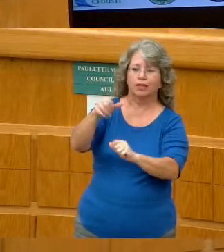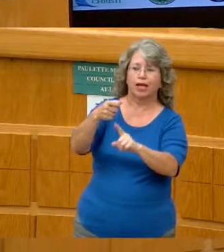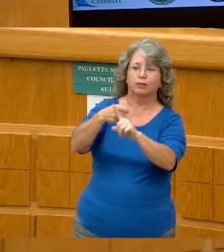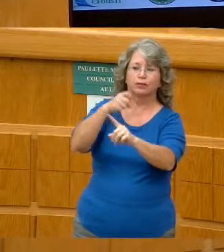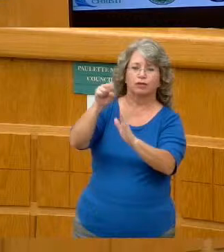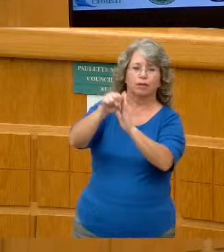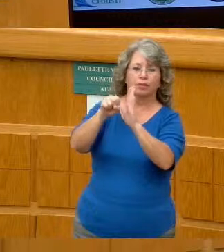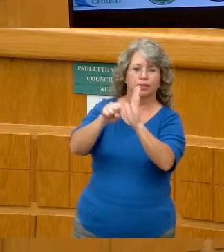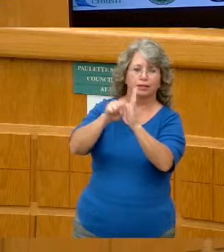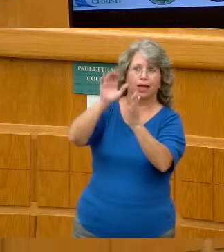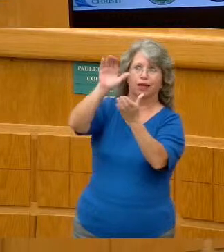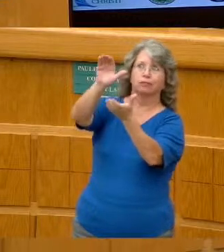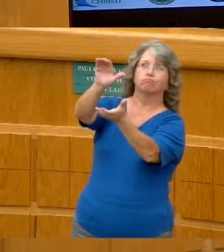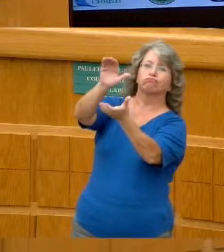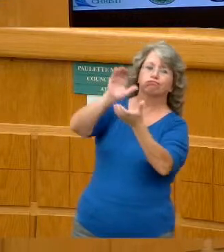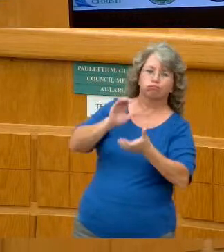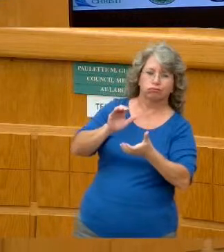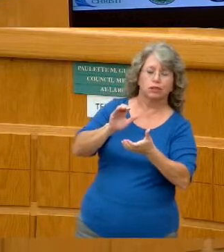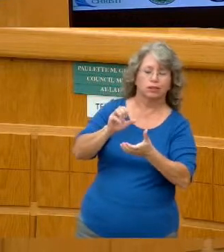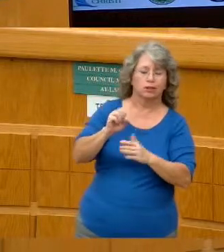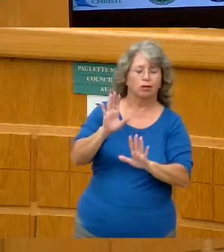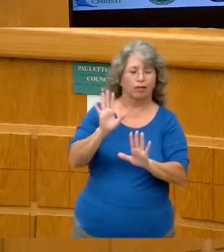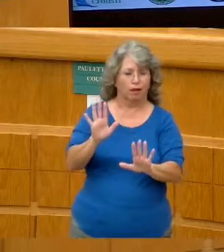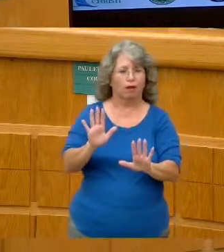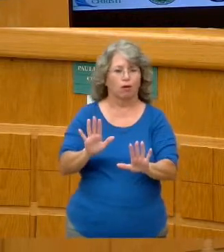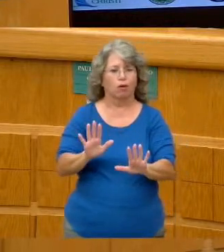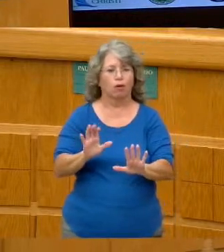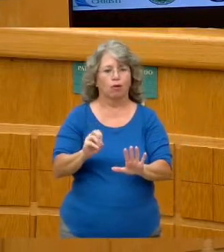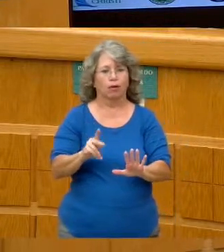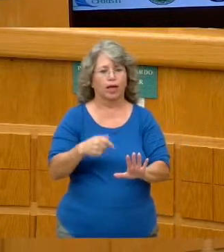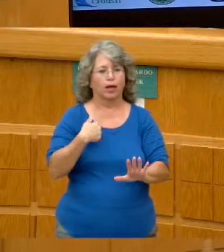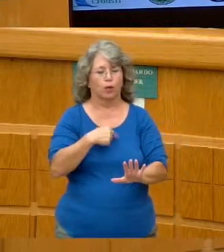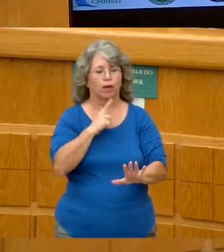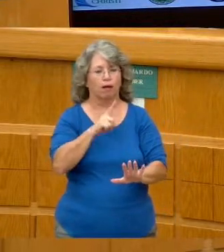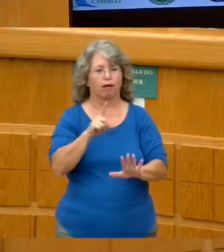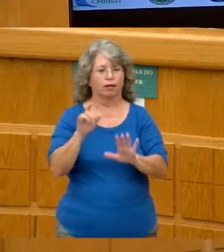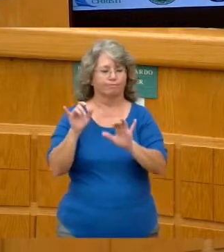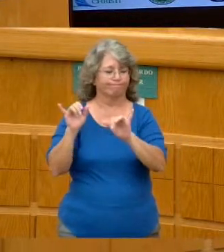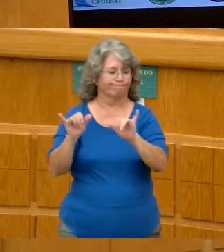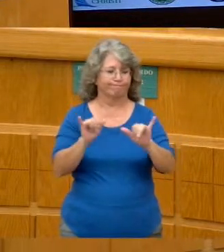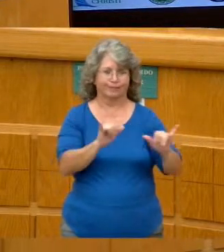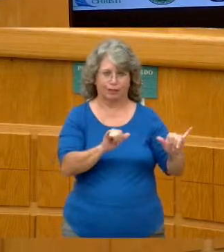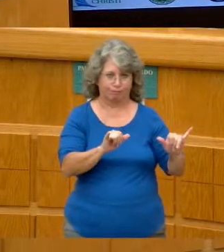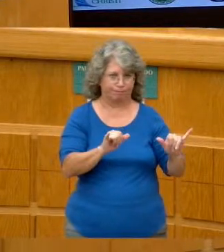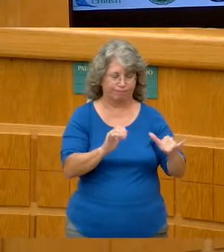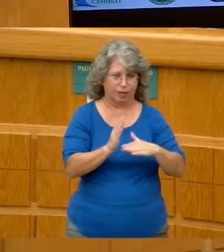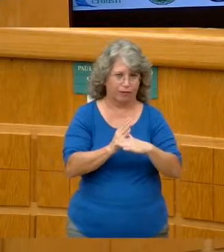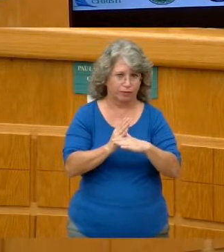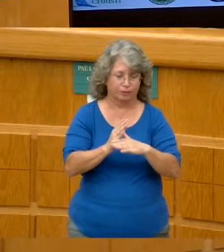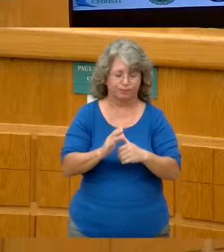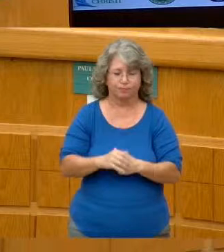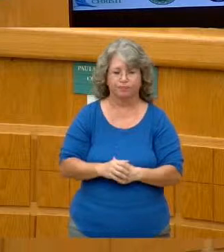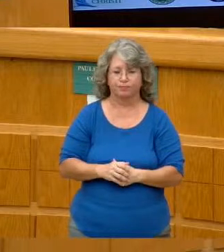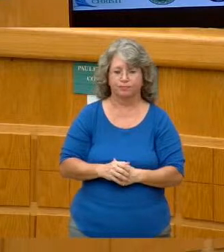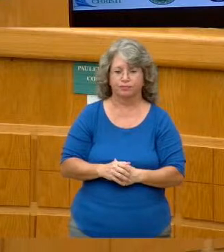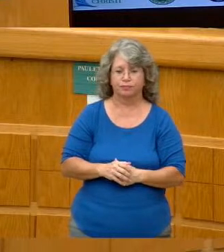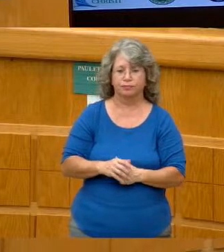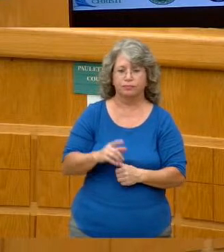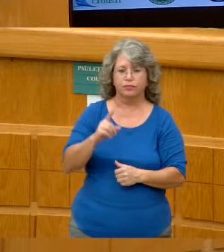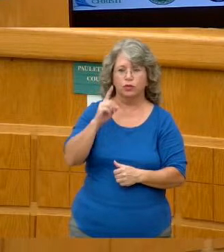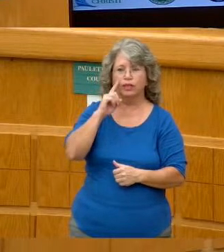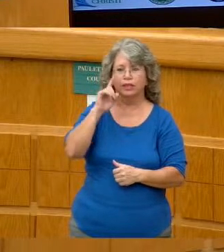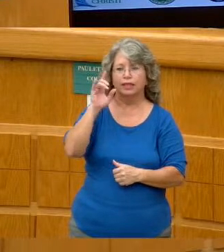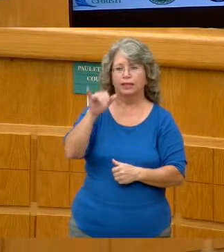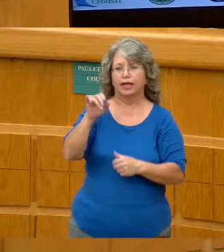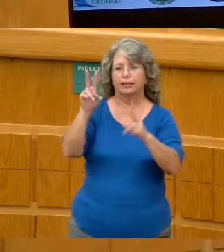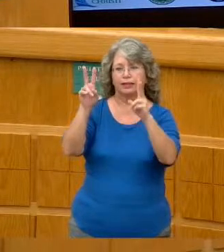say, okay, we're in the same place we were at before that. So I think that's the issue with the data dumps, is I